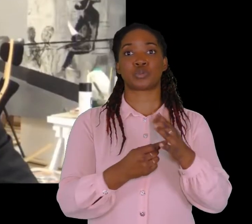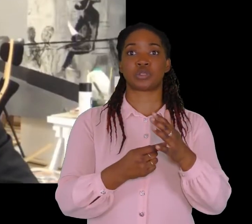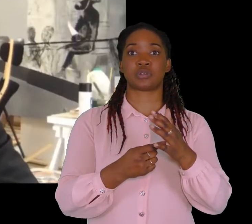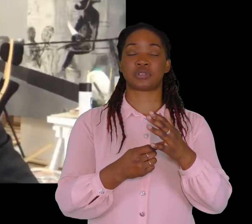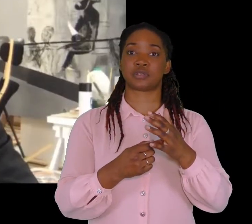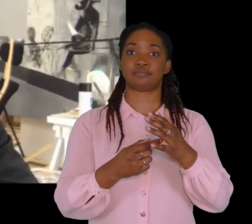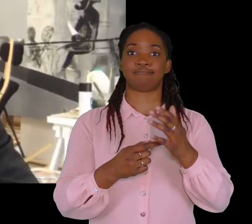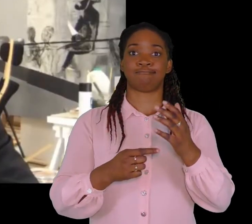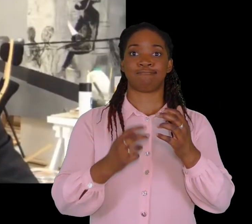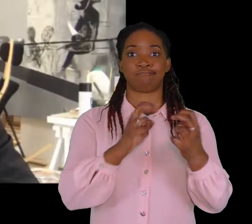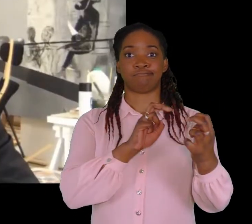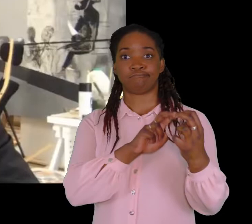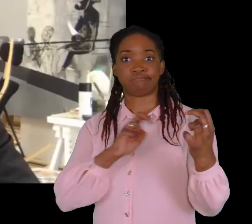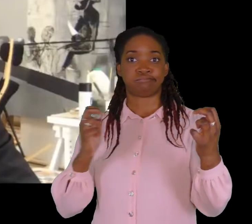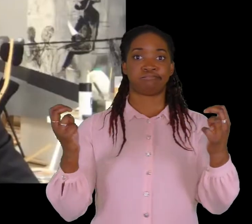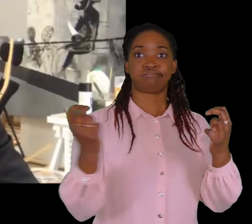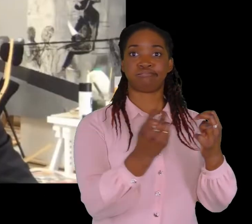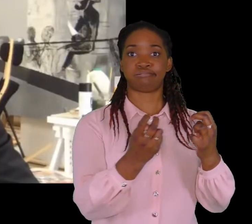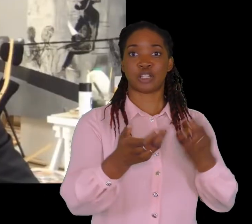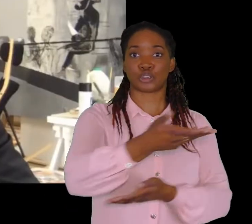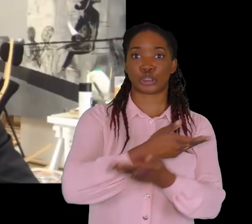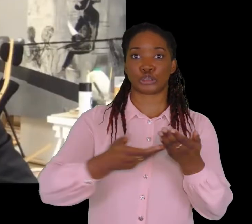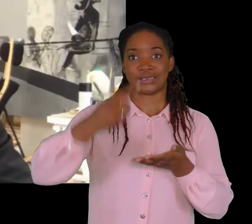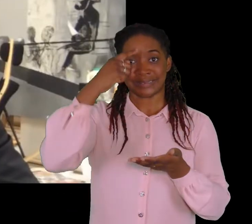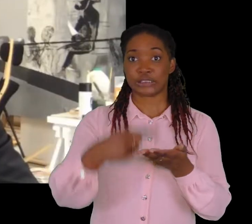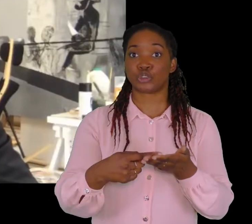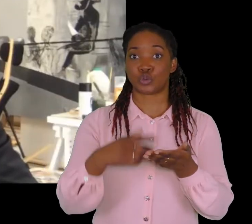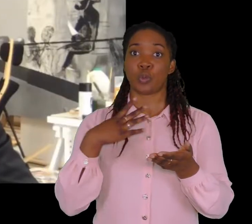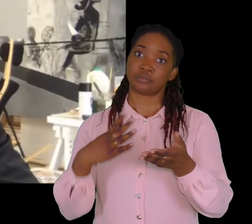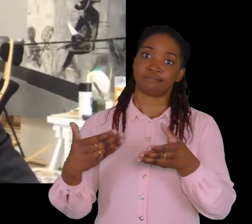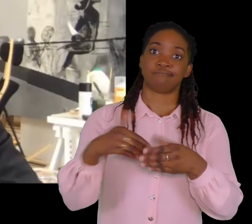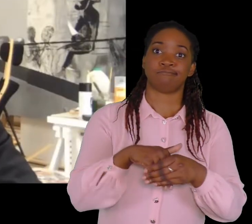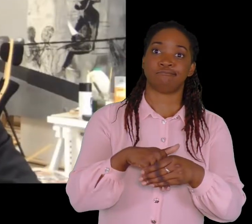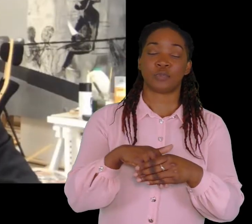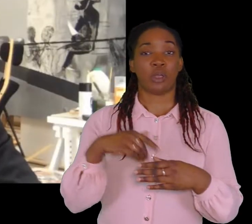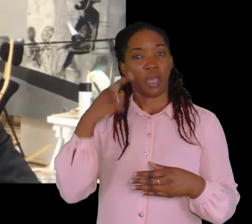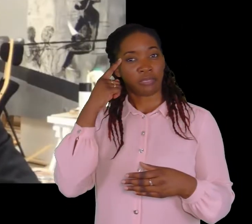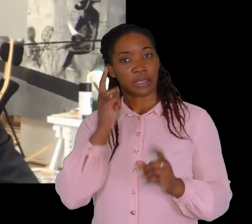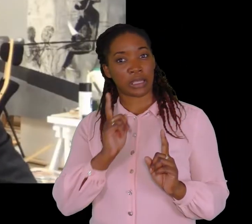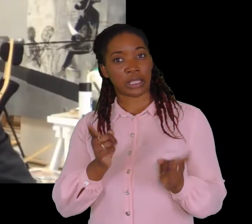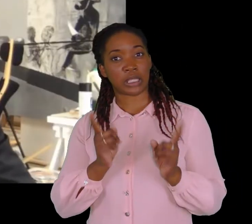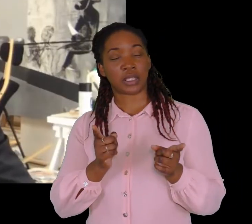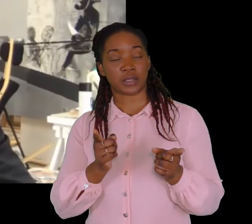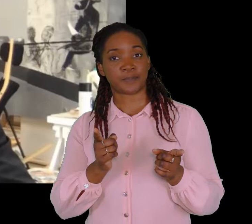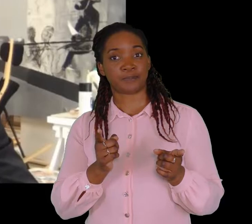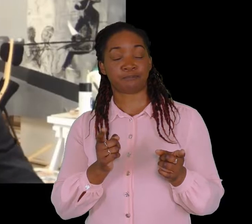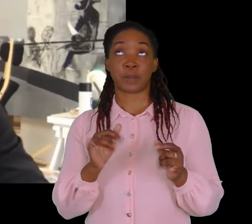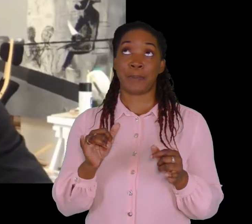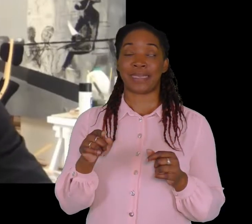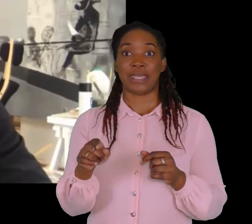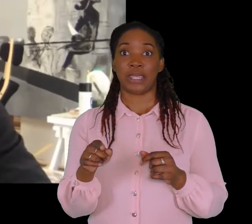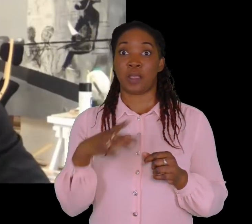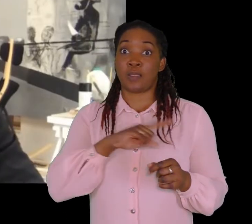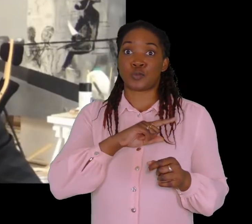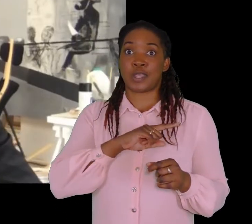were being had, right? So I think that was maybe the impetus for having a curator. So when we went